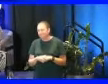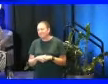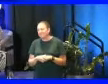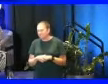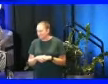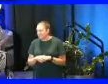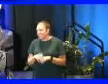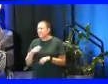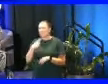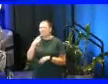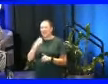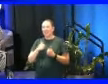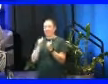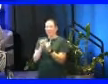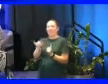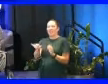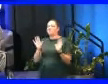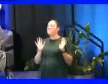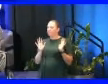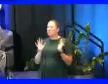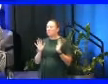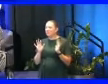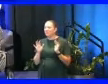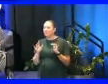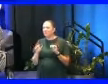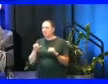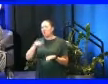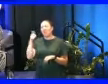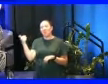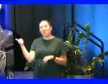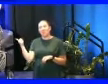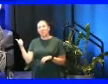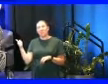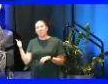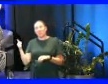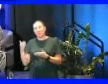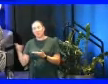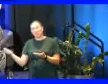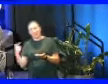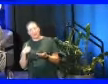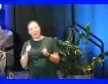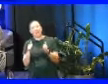and I always say I live with it because there are alternatives. And